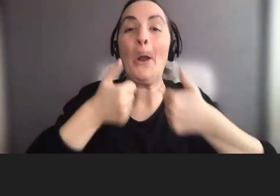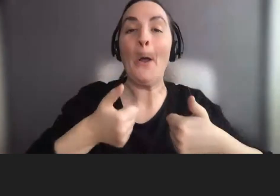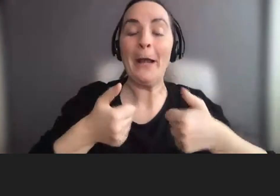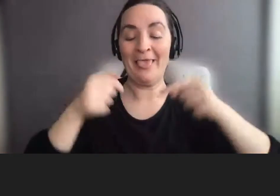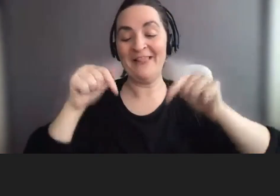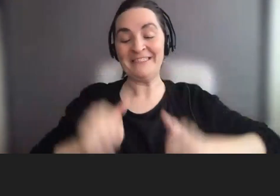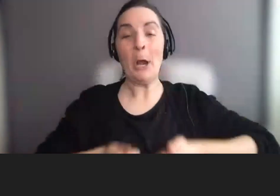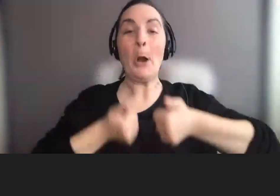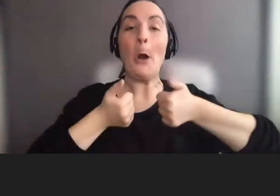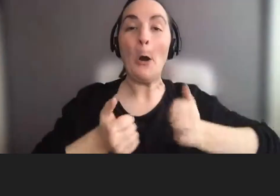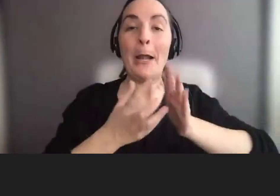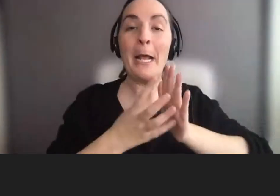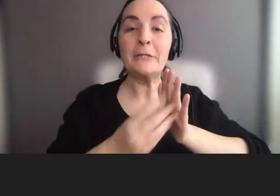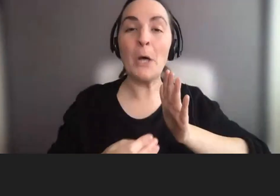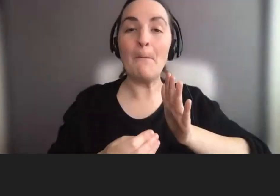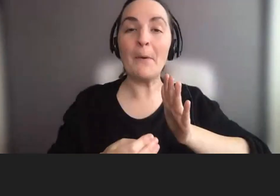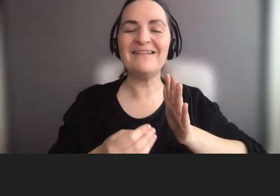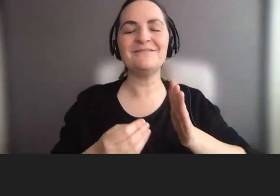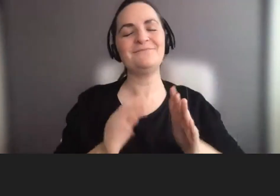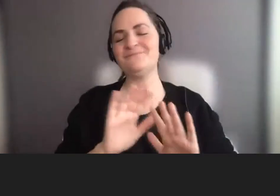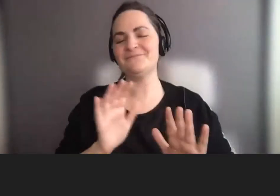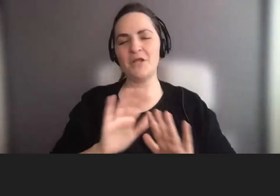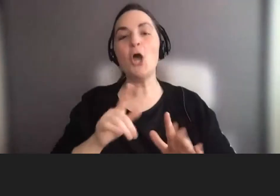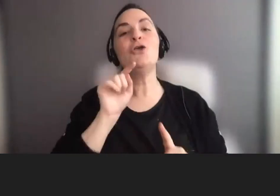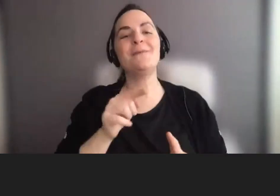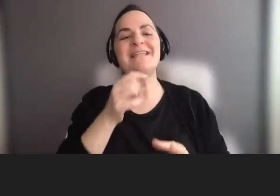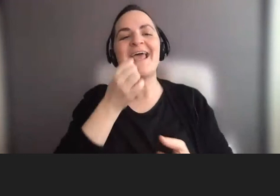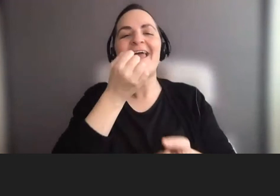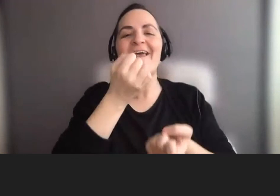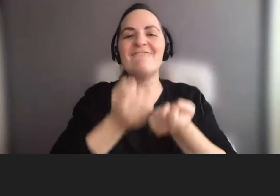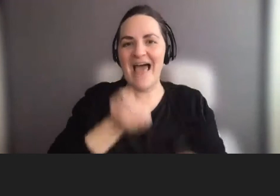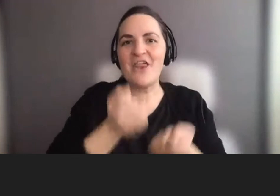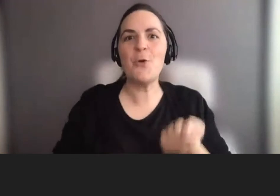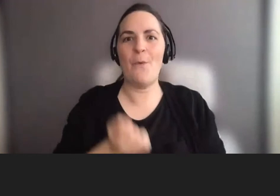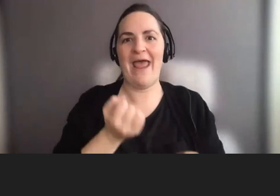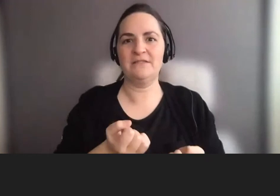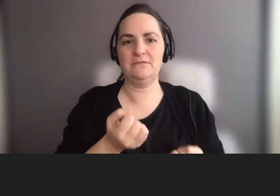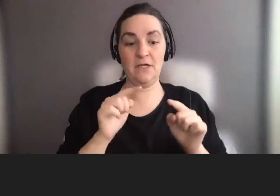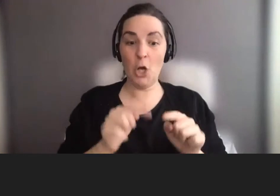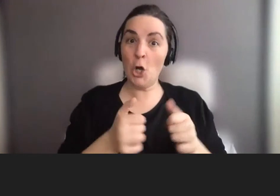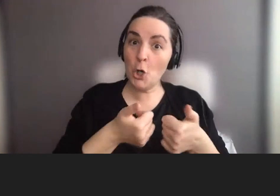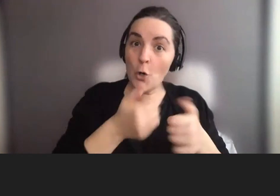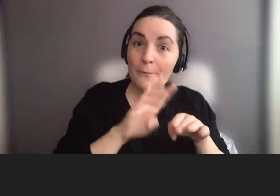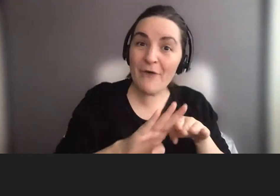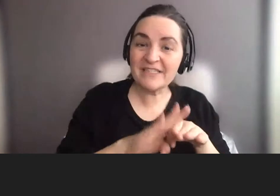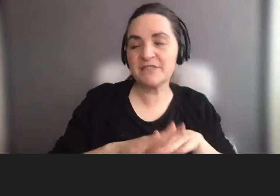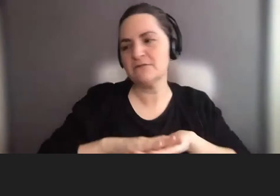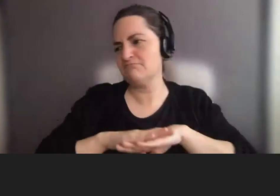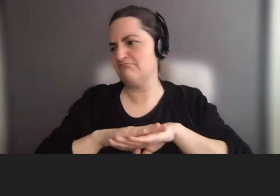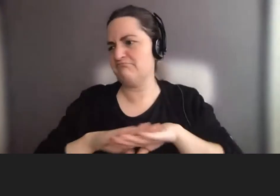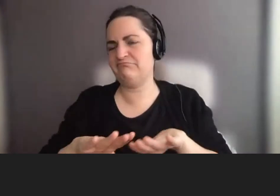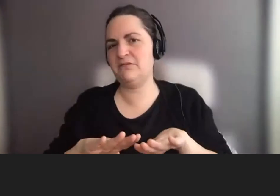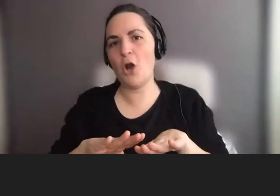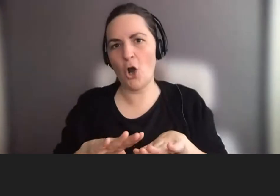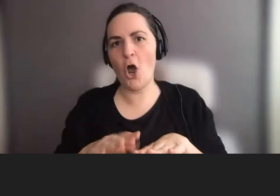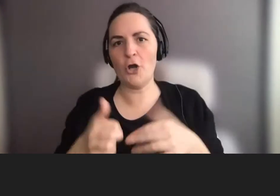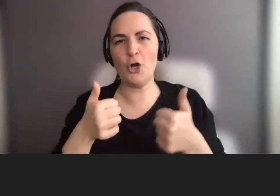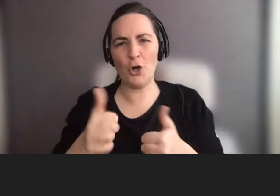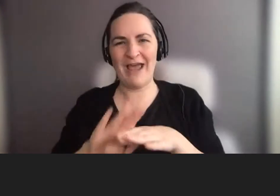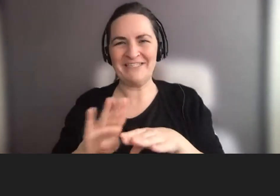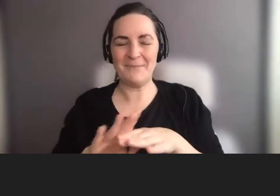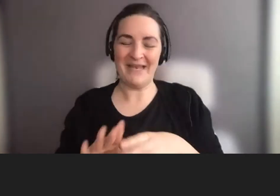example or not? You're evaluating it. Is this good assessment practice or not good assessment practice? And good is a